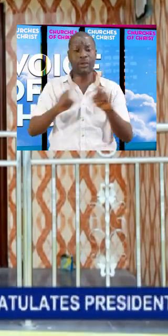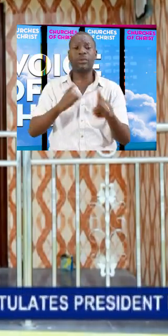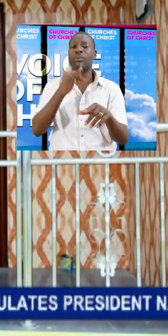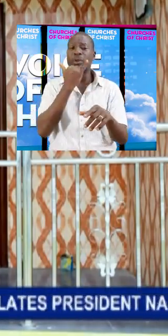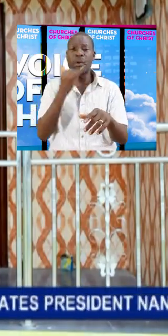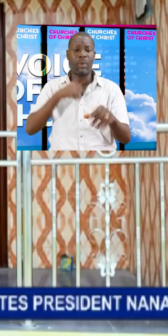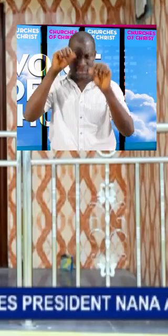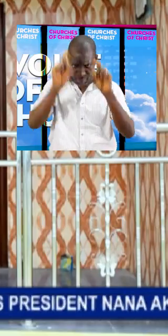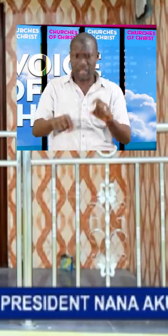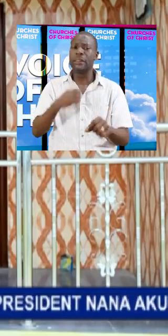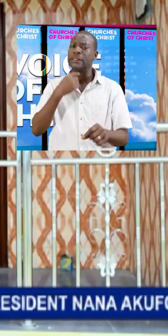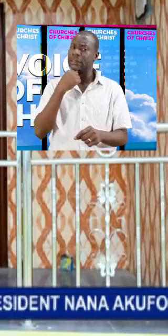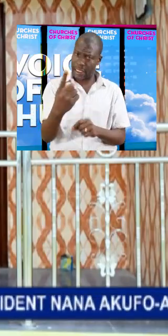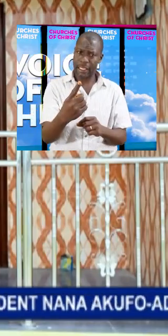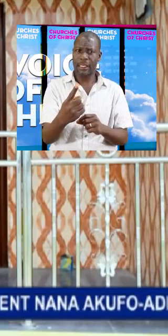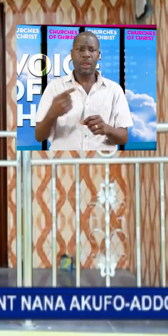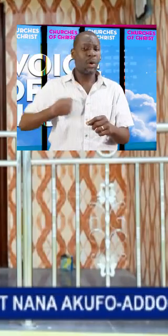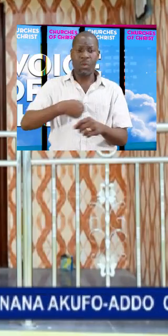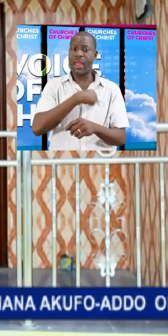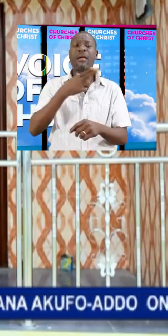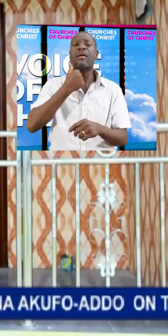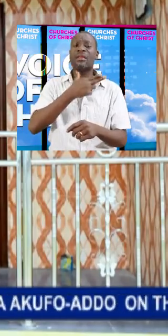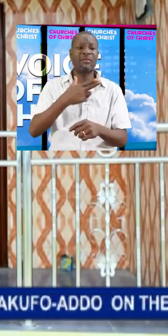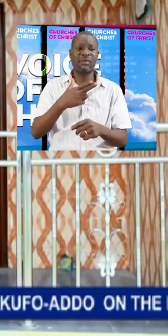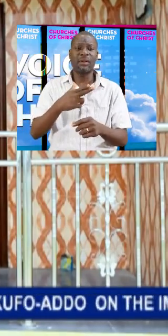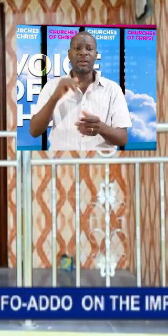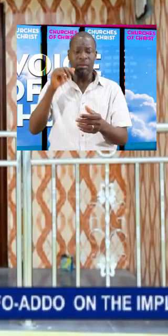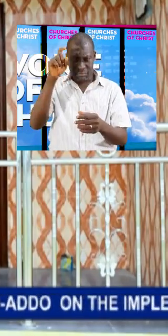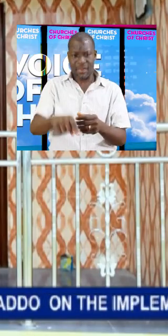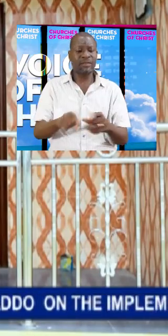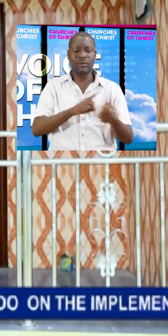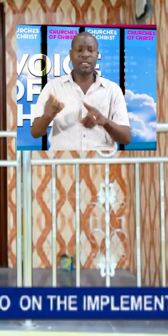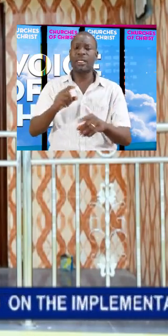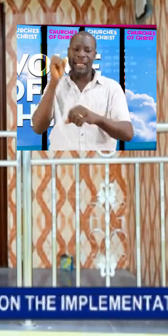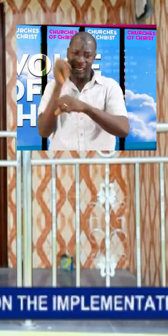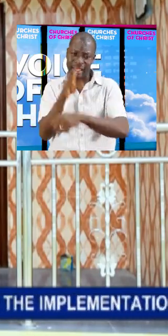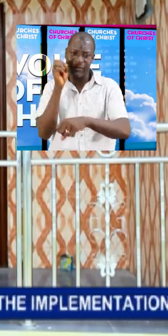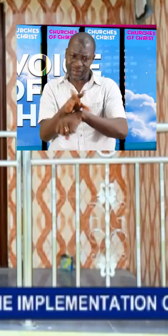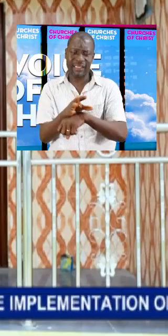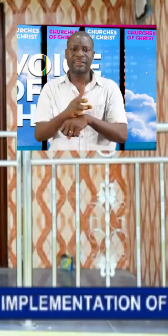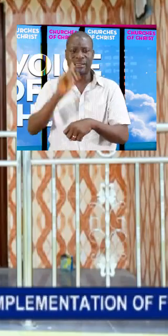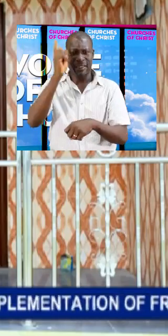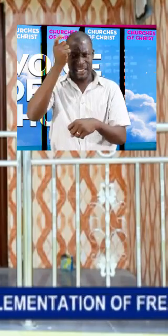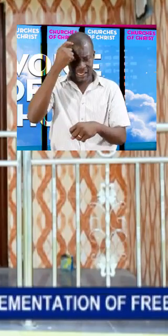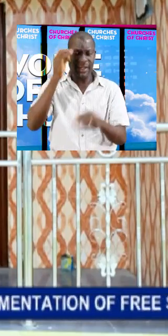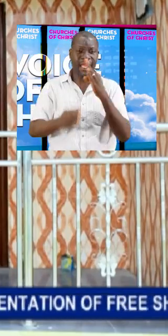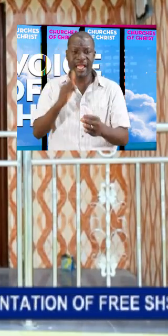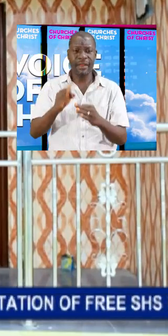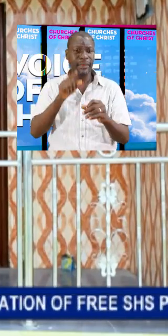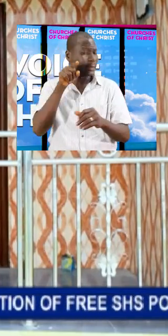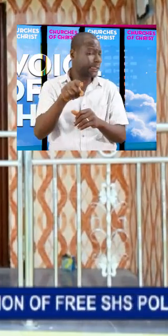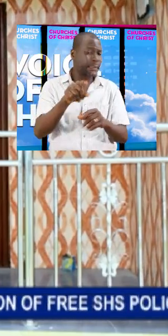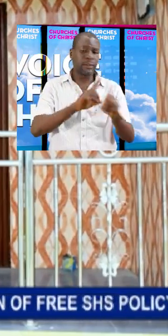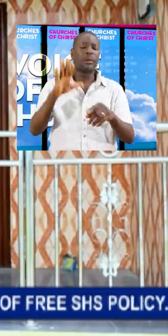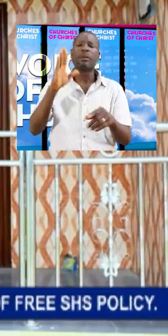ka ye ne ye asofo no ye dwuma ye da ho esese ye kai ebre nyina no enu nti na enye se wo se mpaka ni obi a